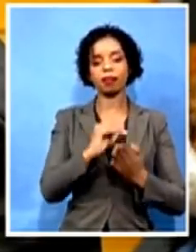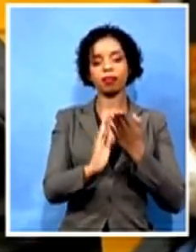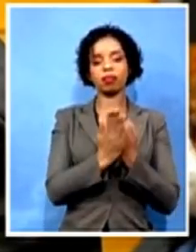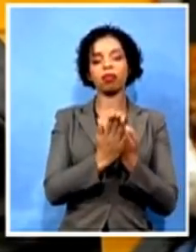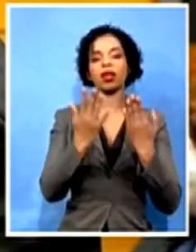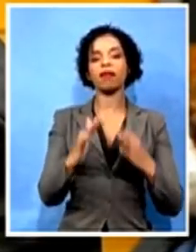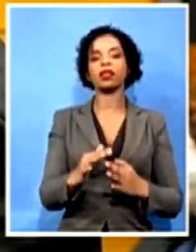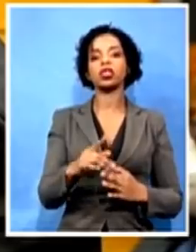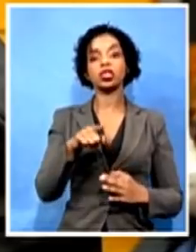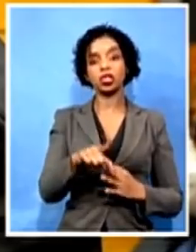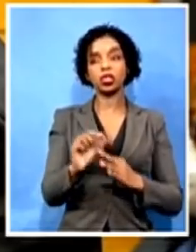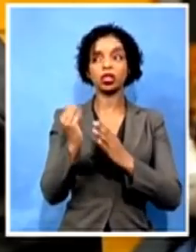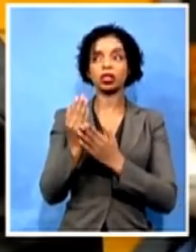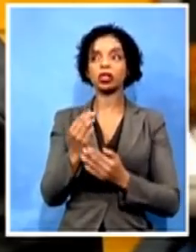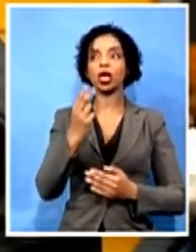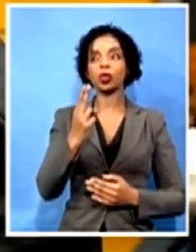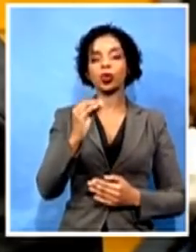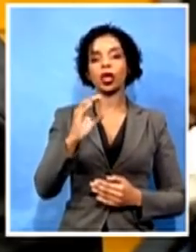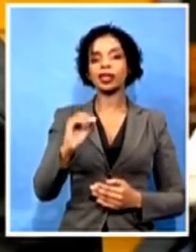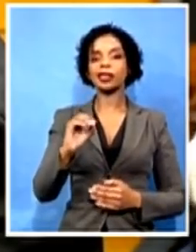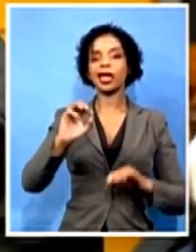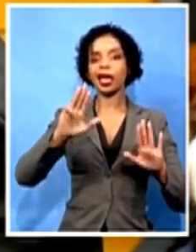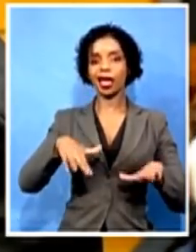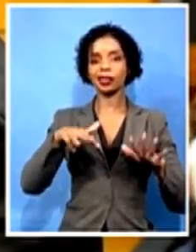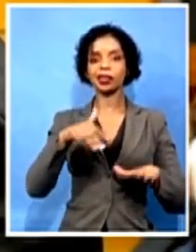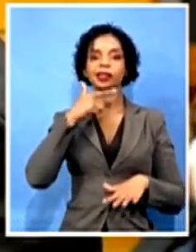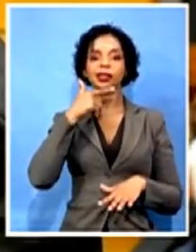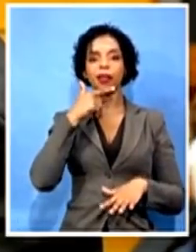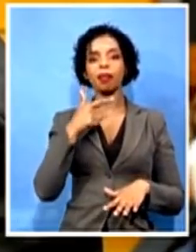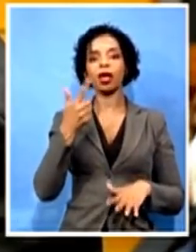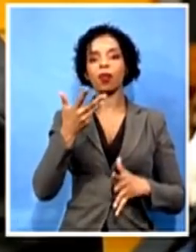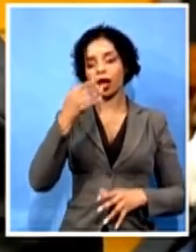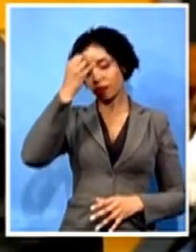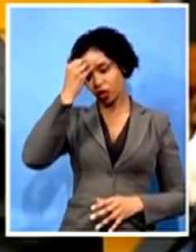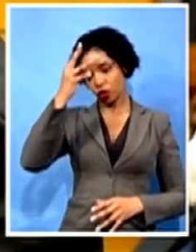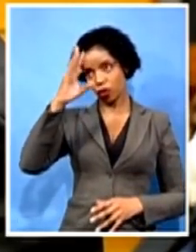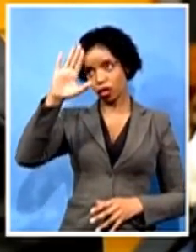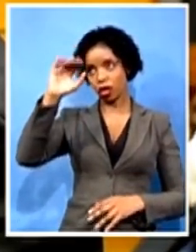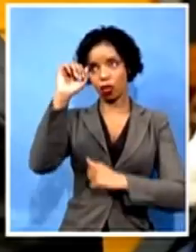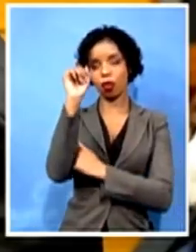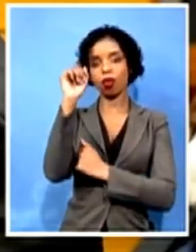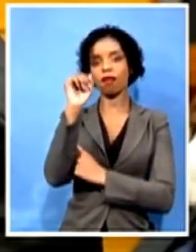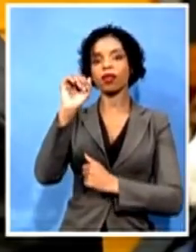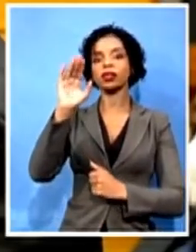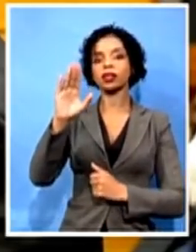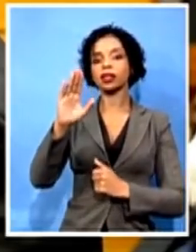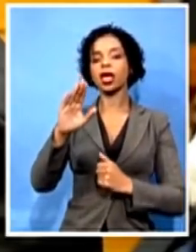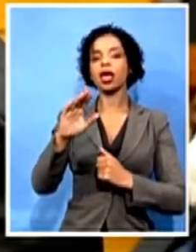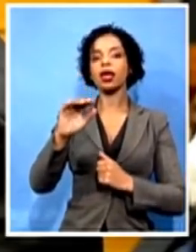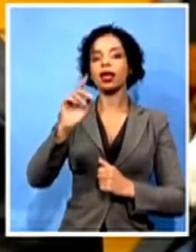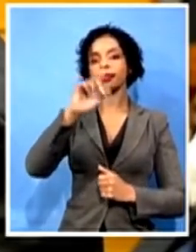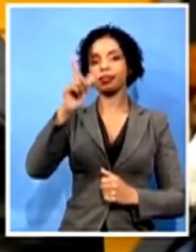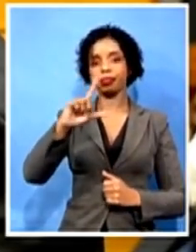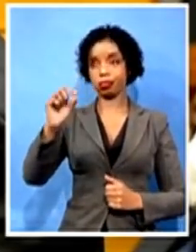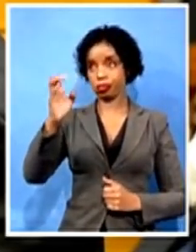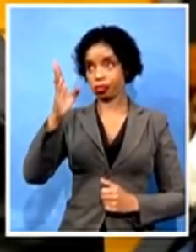the Specialised Commercial Crimes Court, Pretoria. I was released on bail of 20,000 Rand and my South African passport was handed to Colonel Lazarus of the